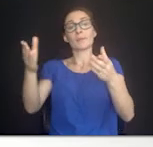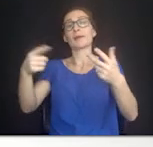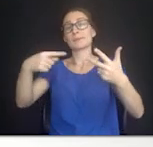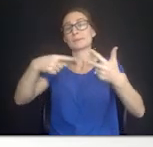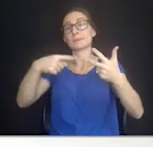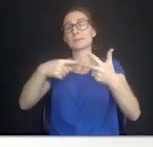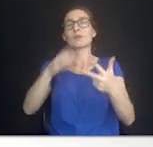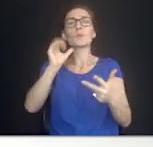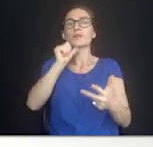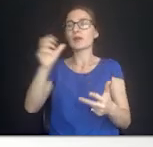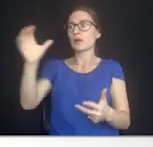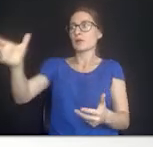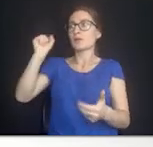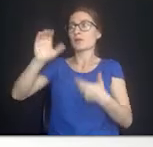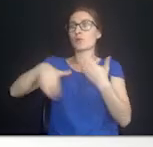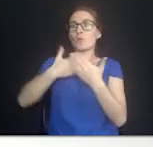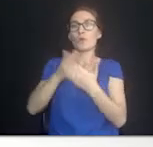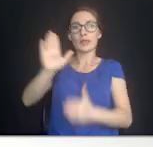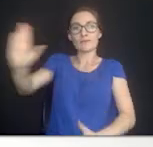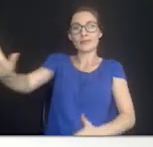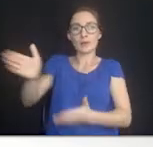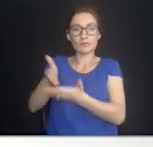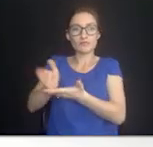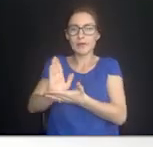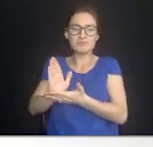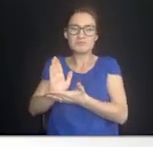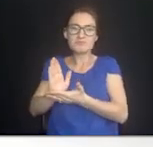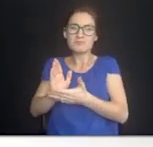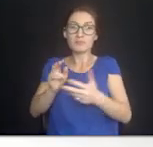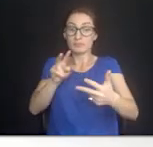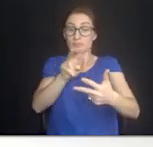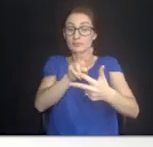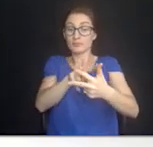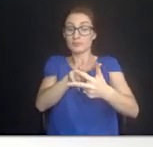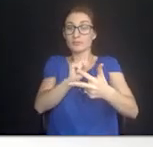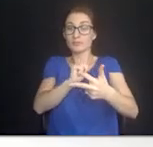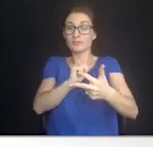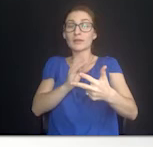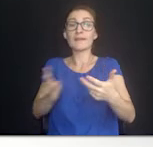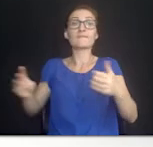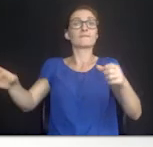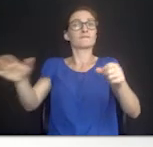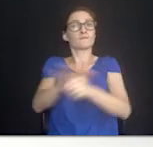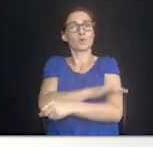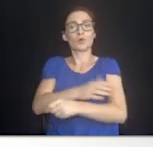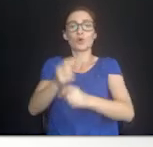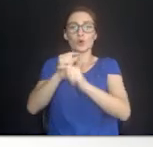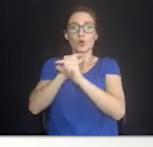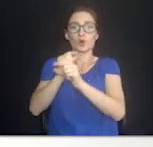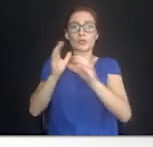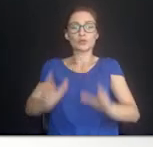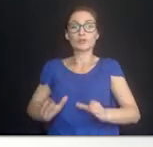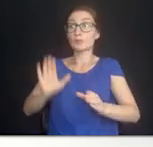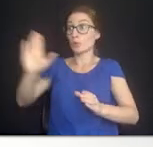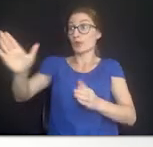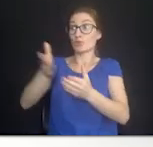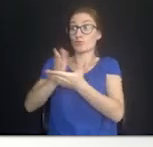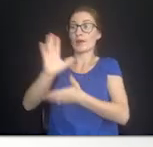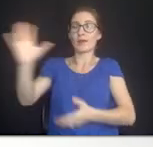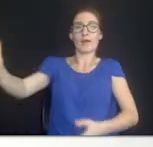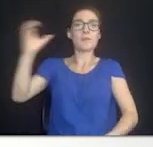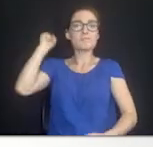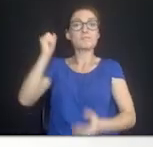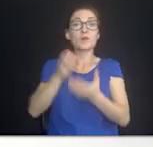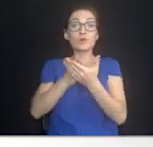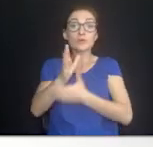their rights, right? The first forms of guardianship are full forms of guardianship. They take away their rights to vote, right to marry, all